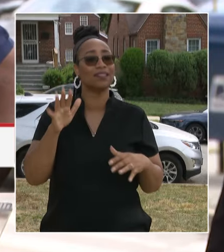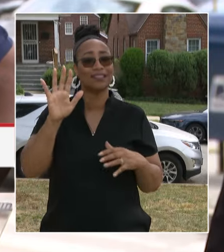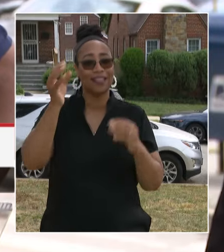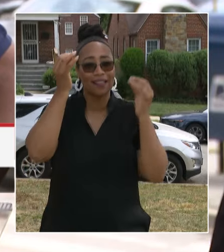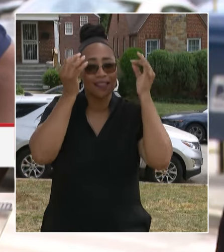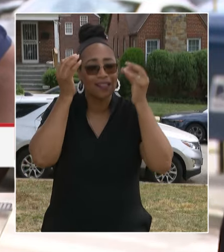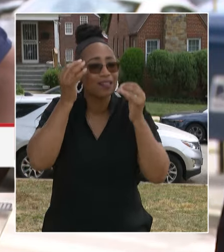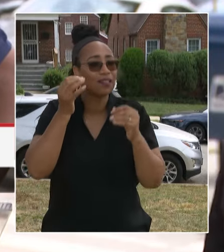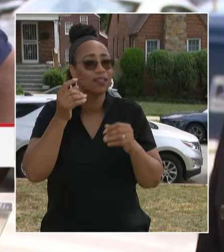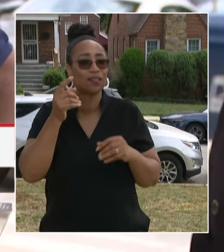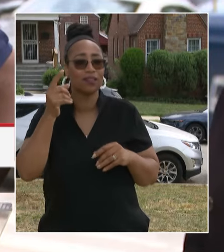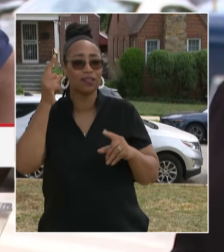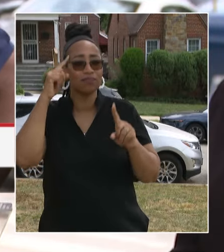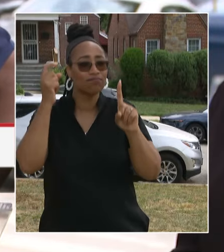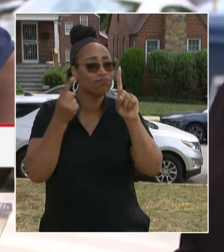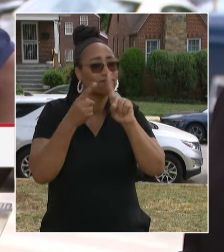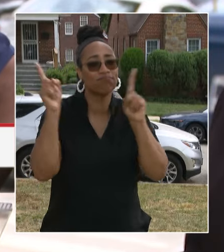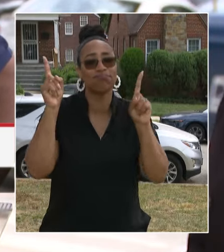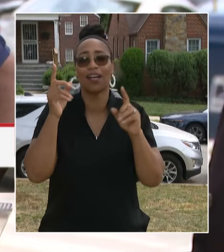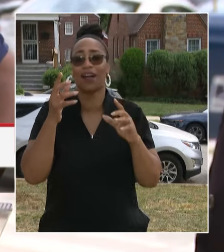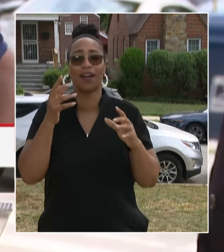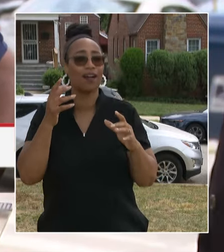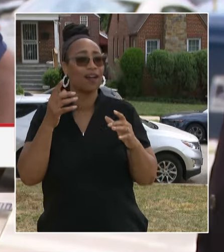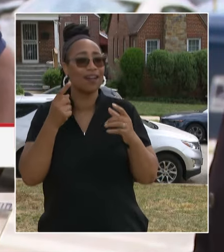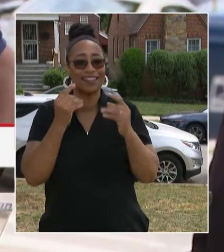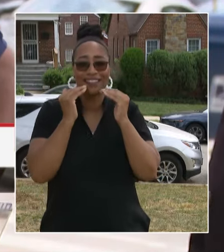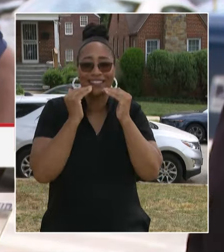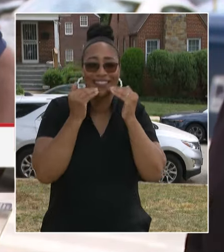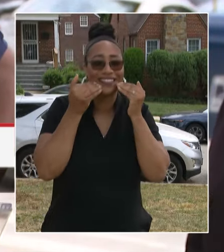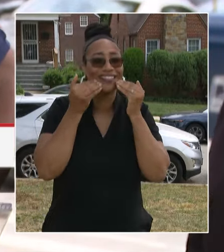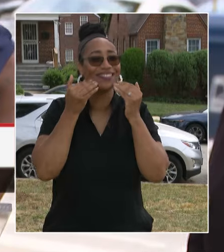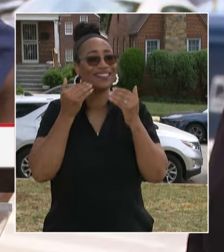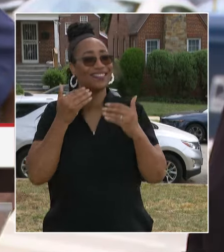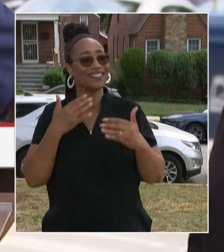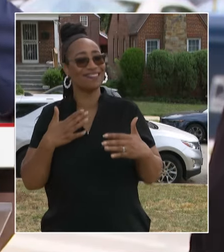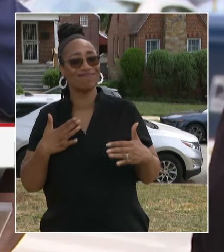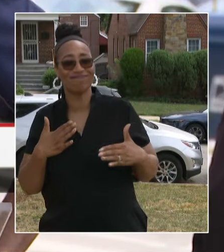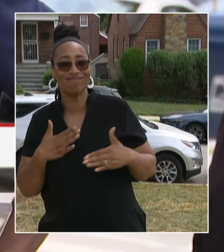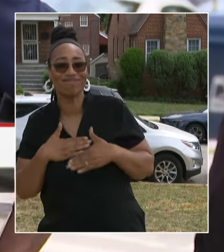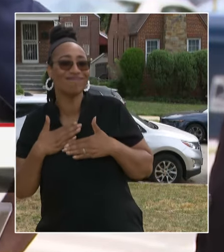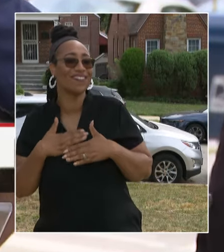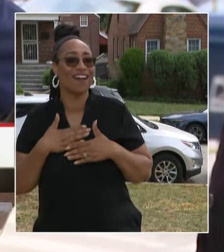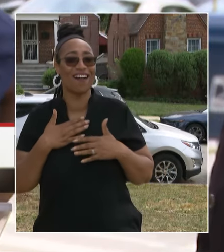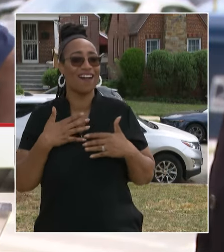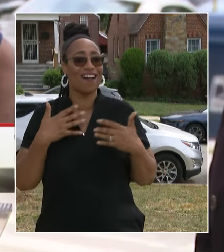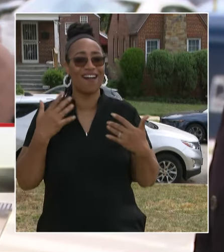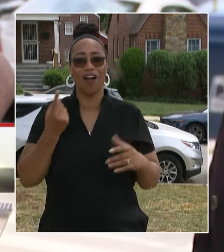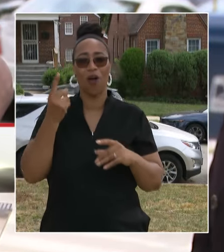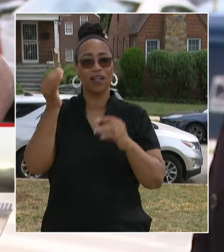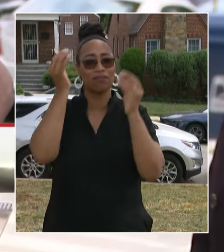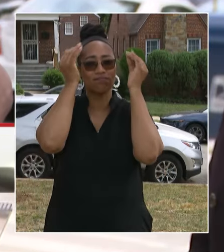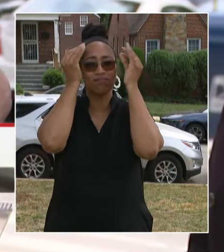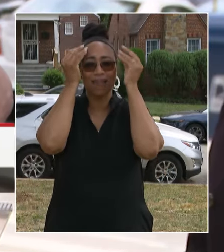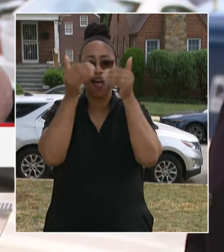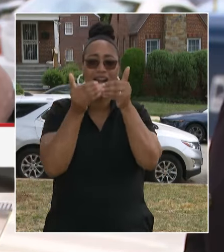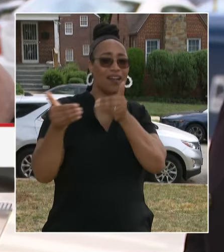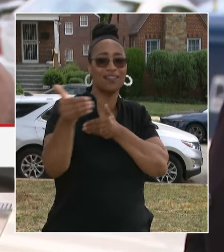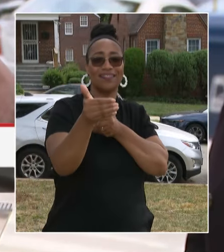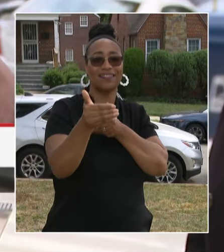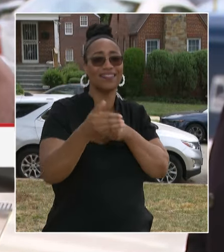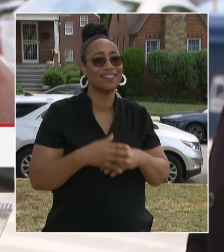smirk. He might not have smiled, might not have laughed, but he was always thinking. I'll give you one instance. We